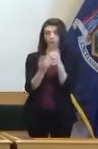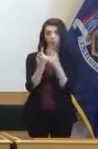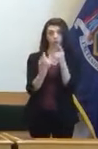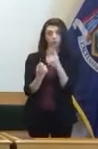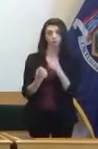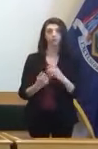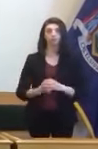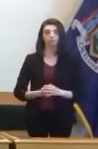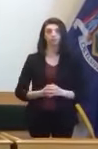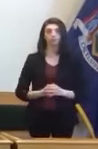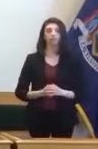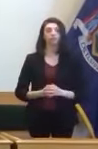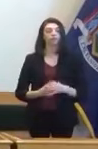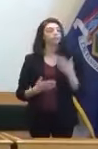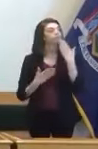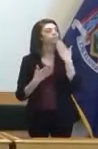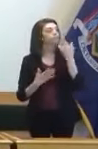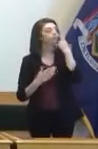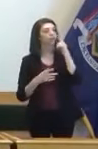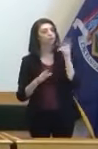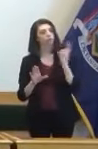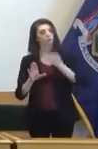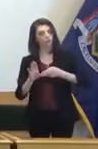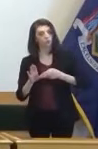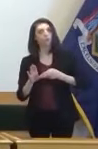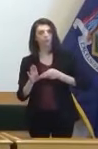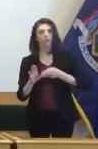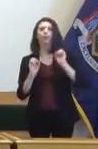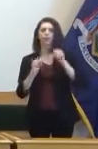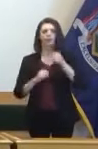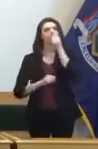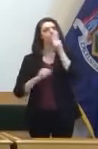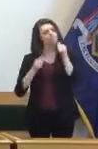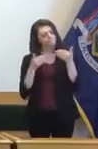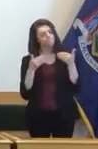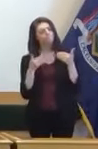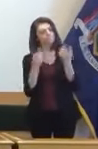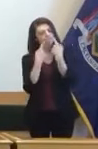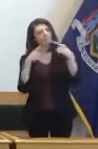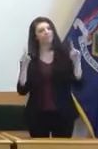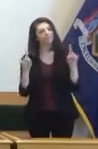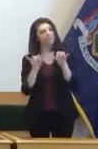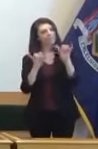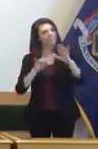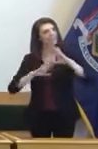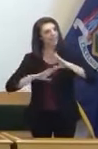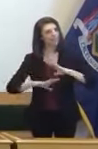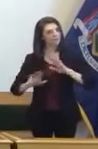All right, I'd like to thank you all for attending, and we'll get through this. Stay calm. Thank you.